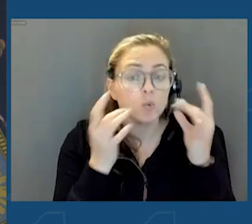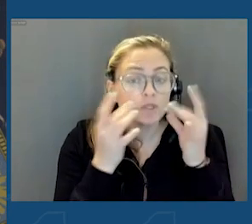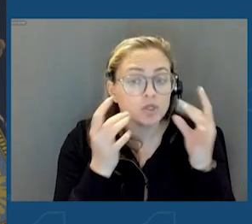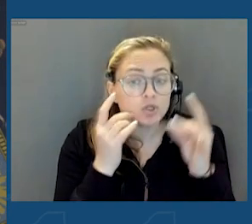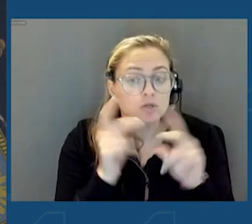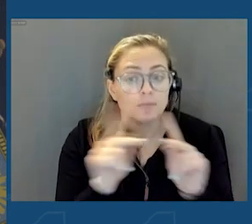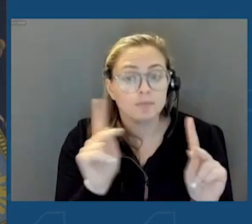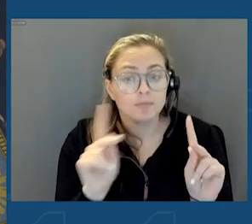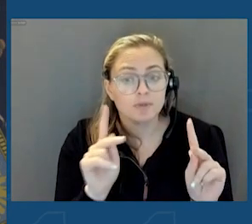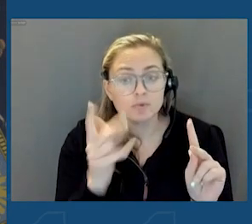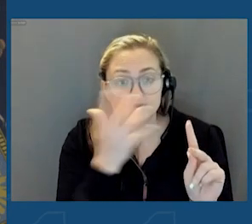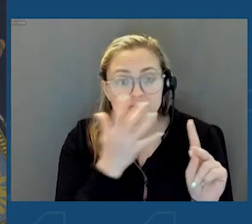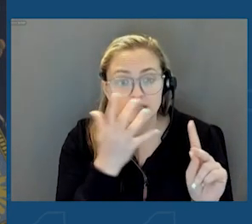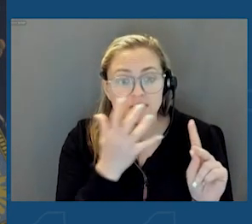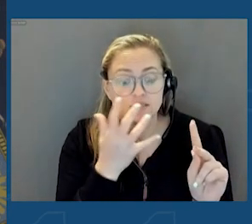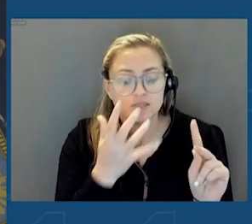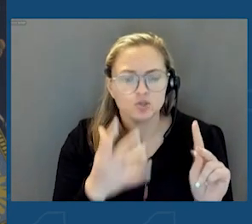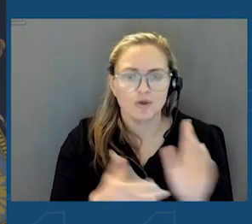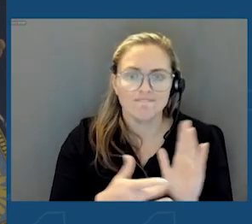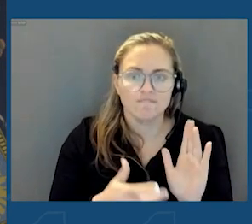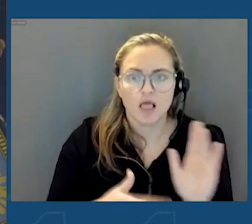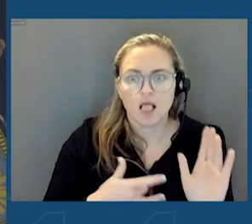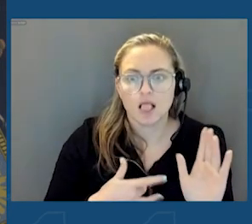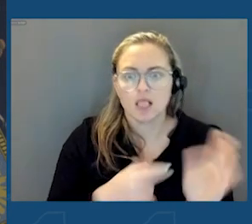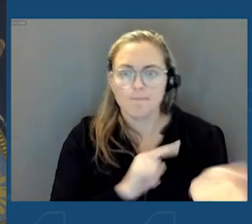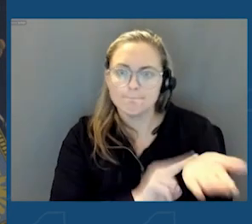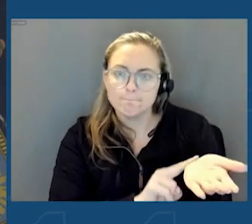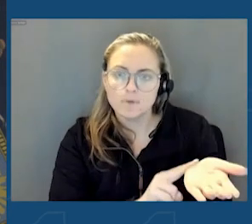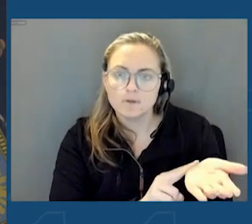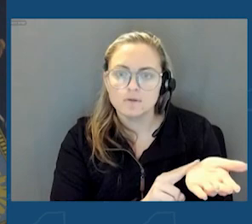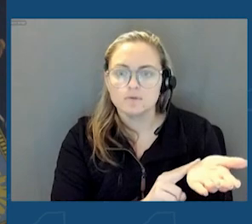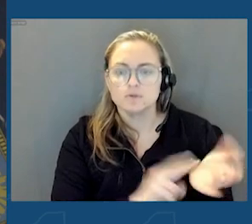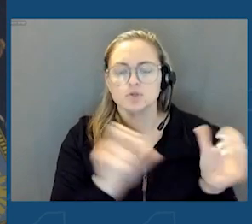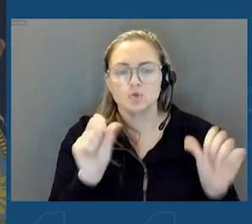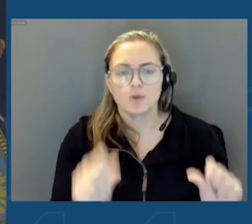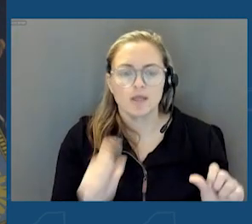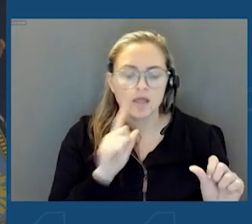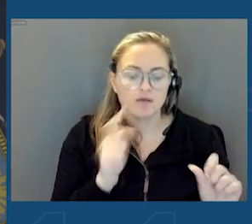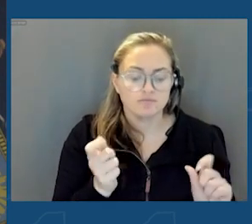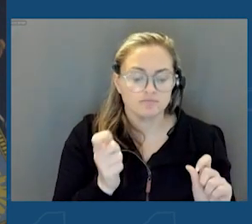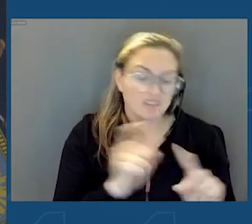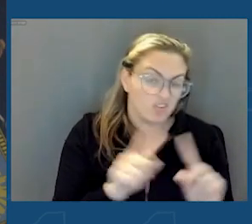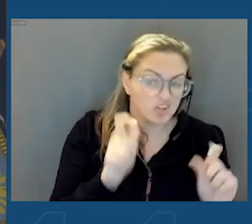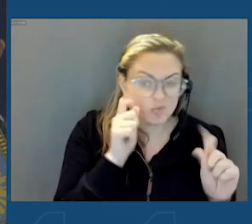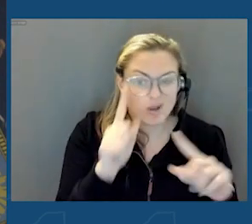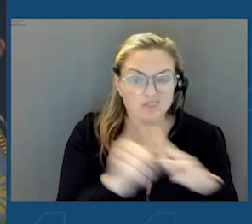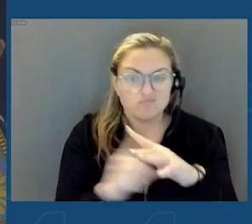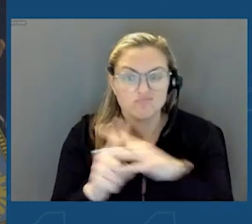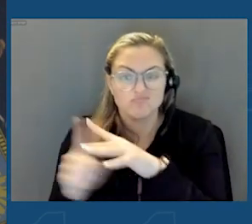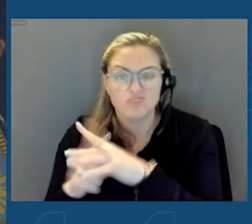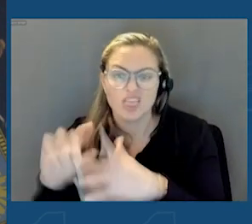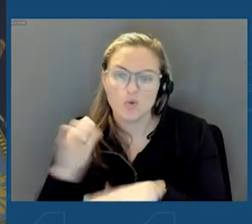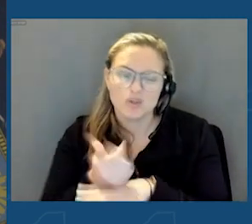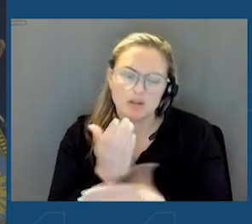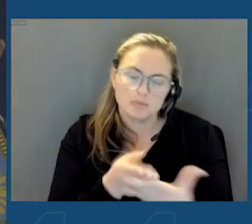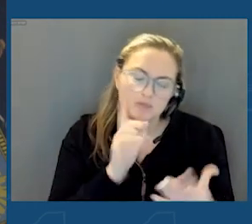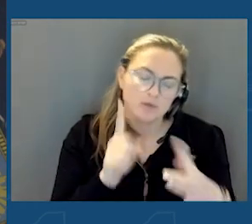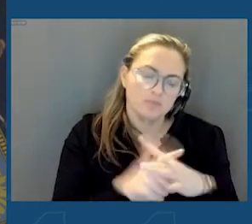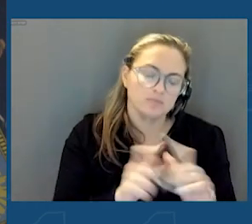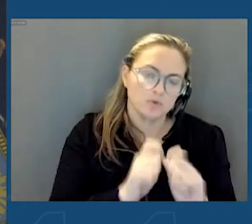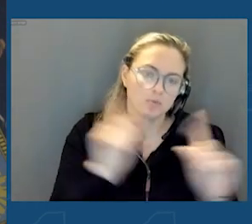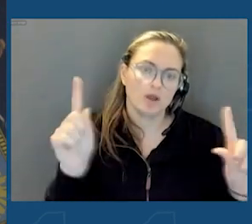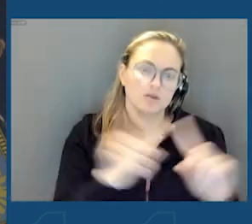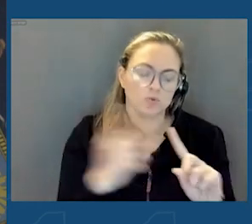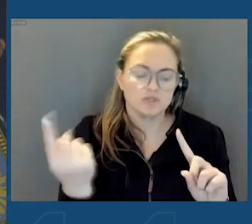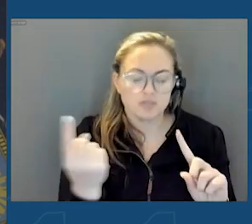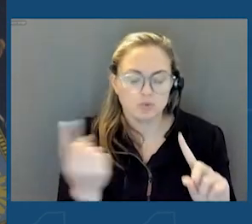a resting pulse. You can get some surprises, to be honest. They usually set up some surprises when I go there when someone